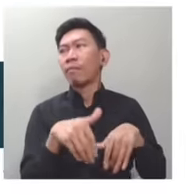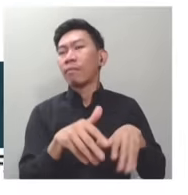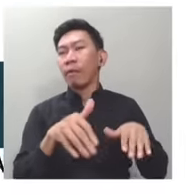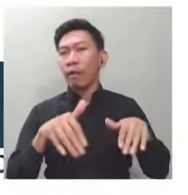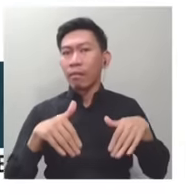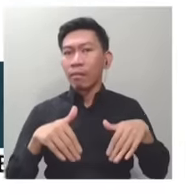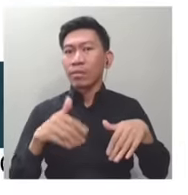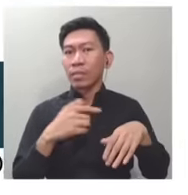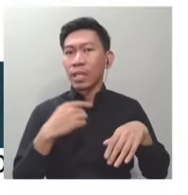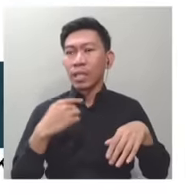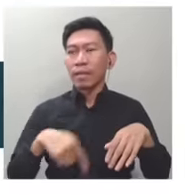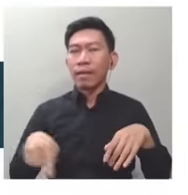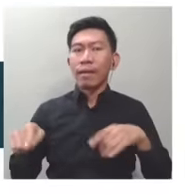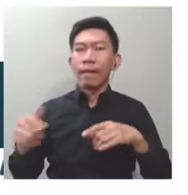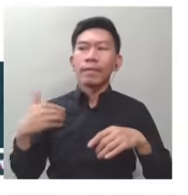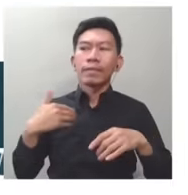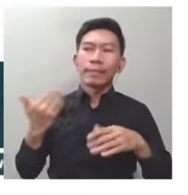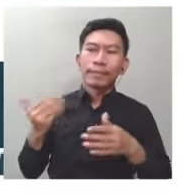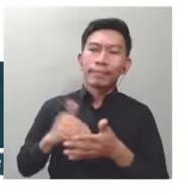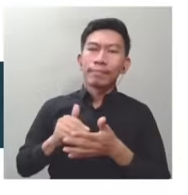defensive, you know,